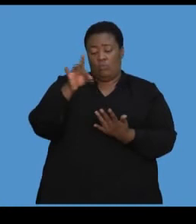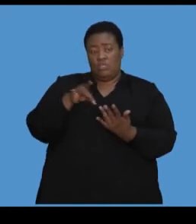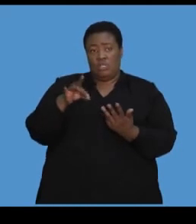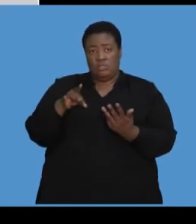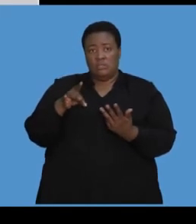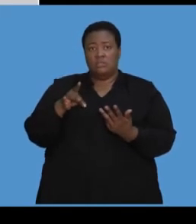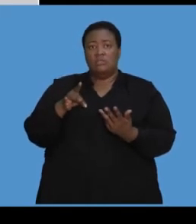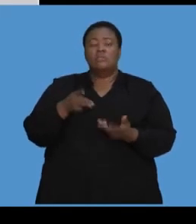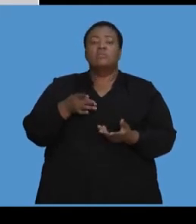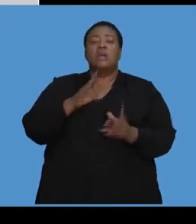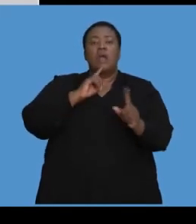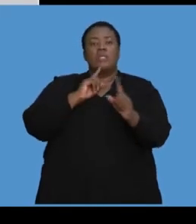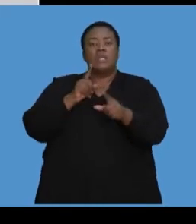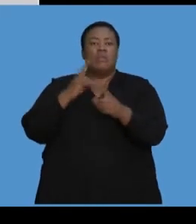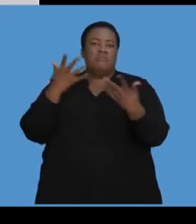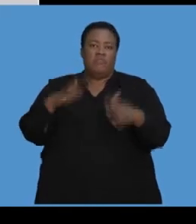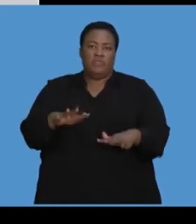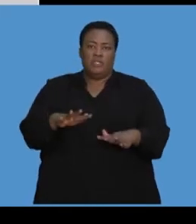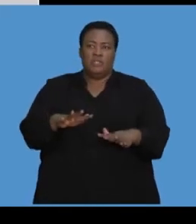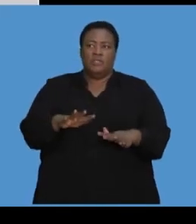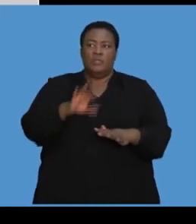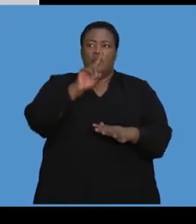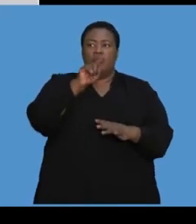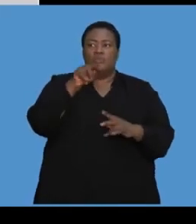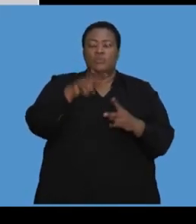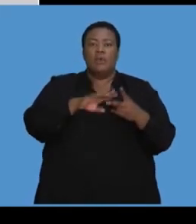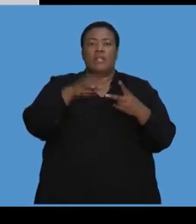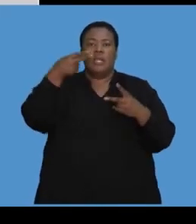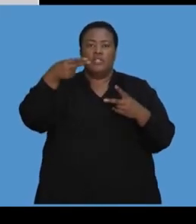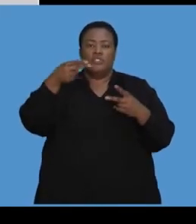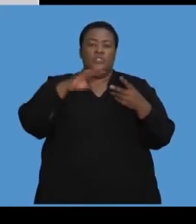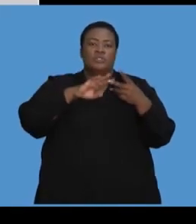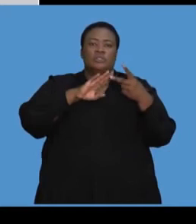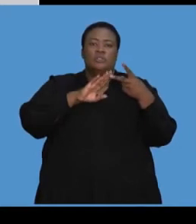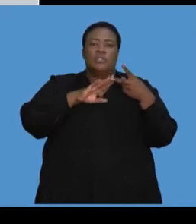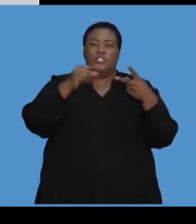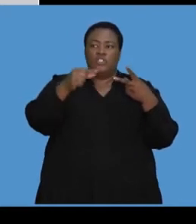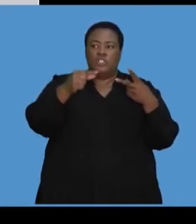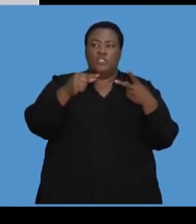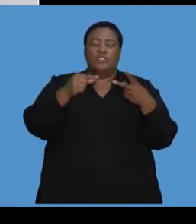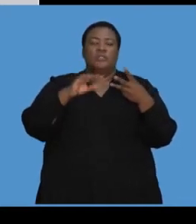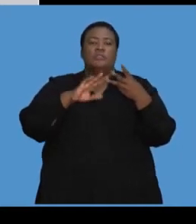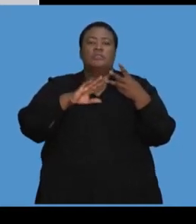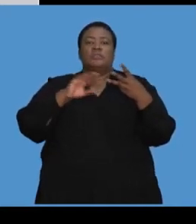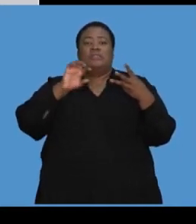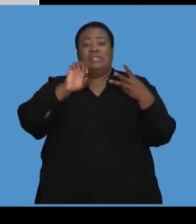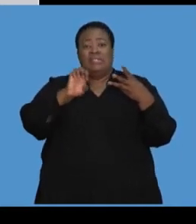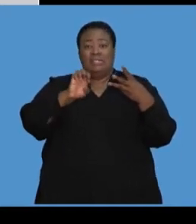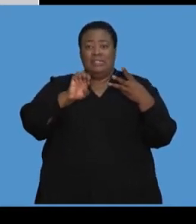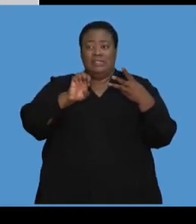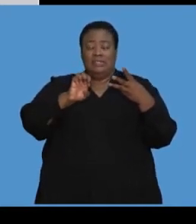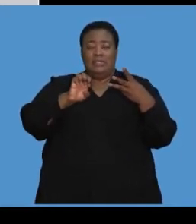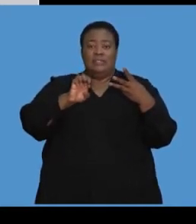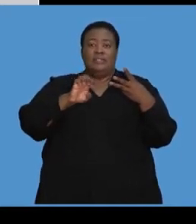options have been catered for. Let's check again. 1.21, it's H. 1.22 is a G there. Special drawing rights, which